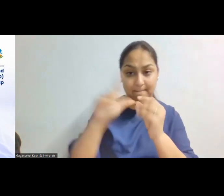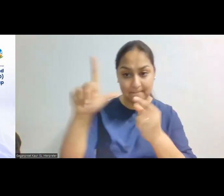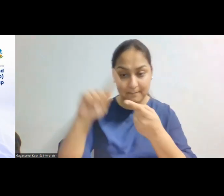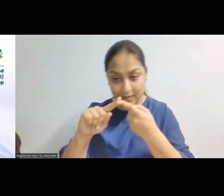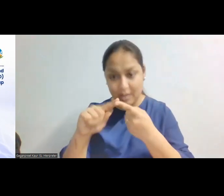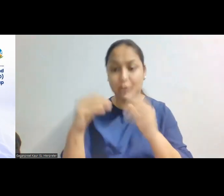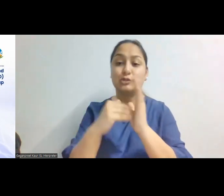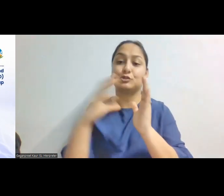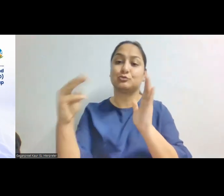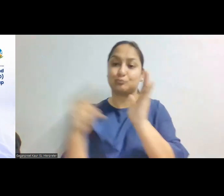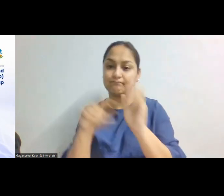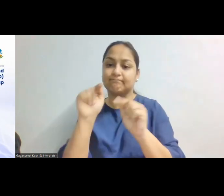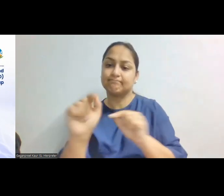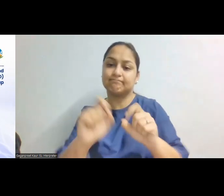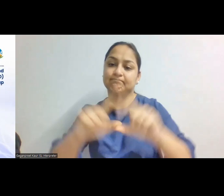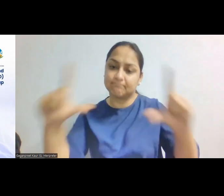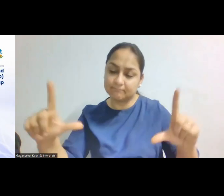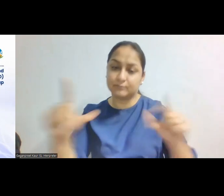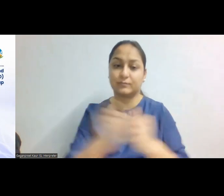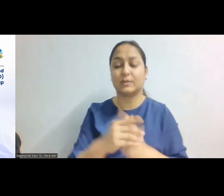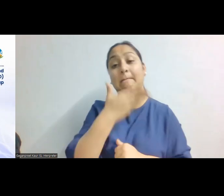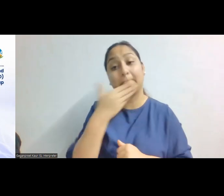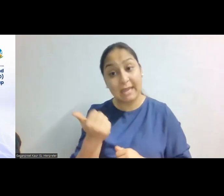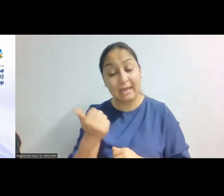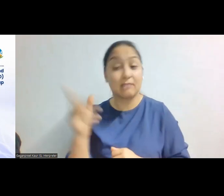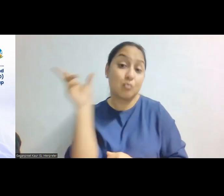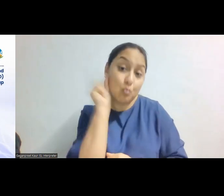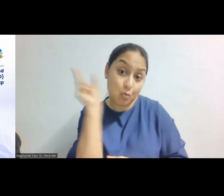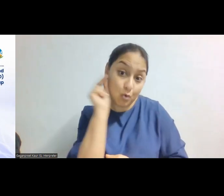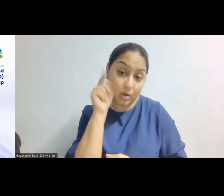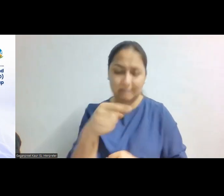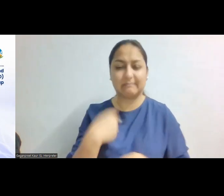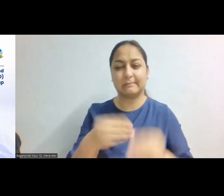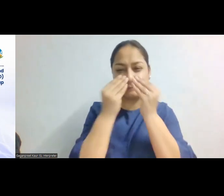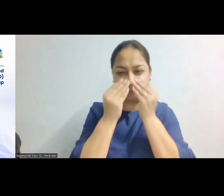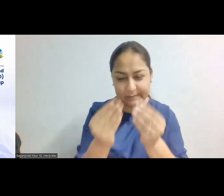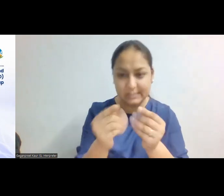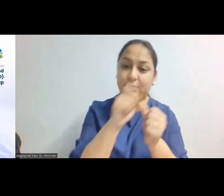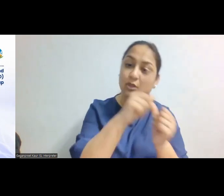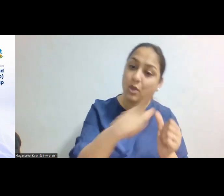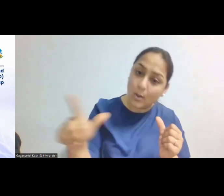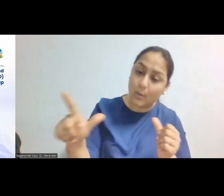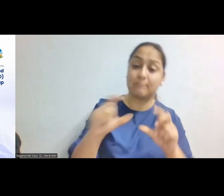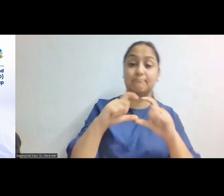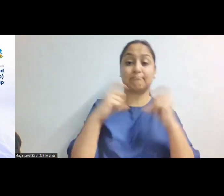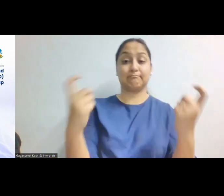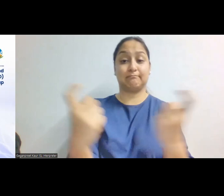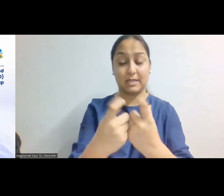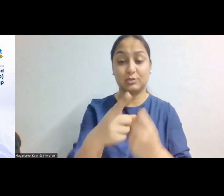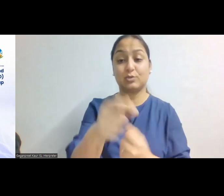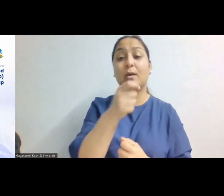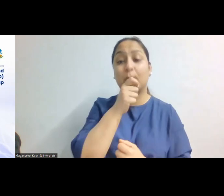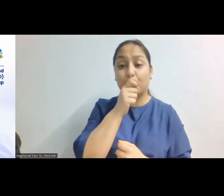screen. For better audio effect, we request all the panelists to keep their